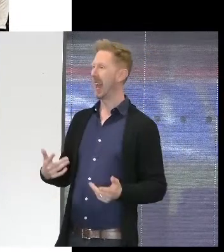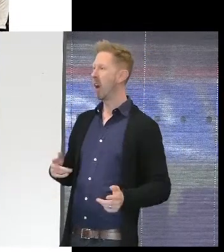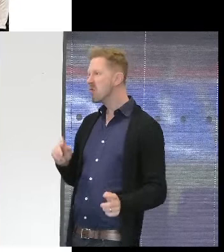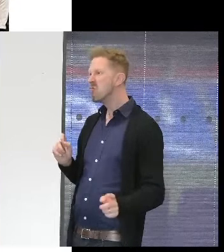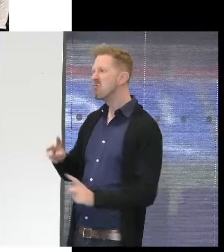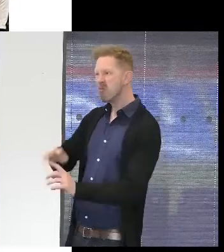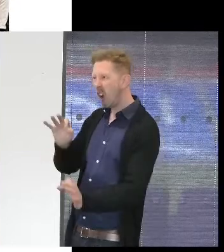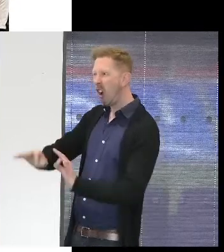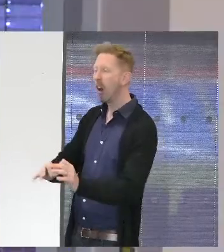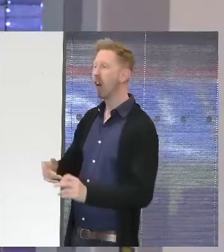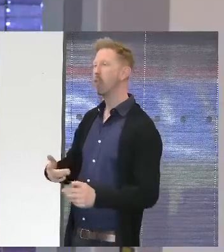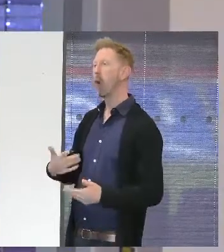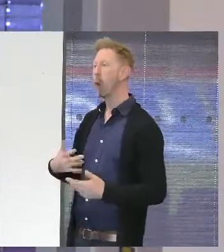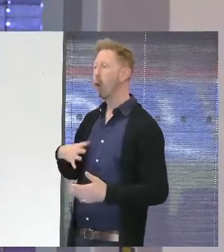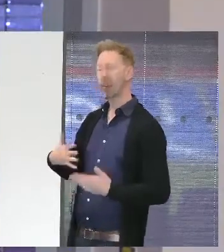really meaningful way.